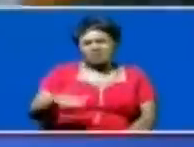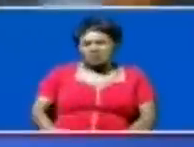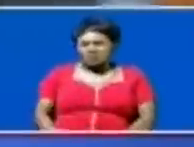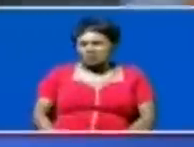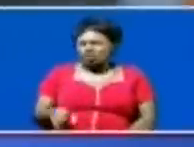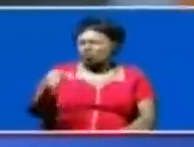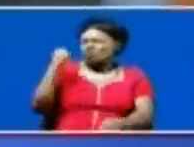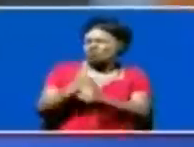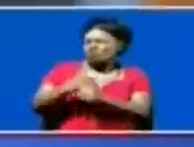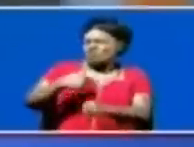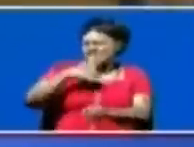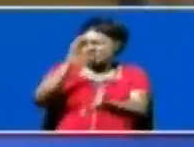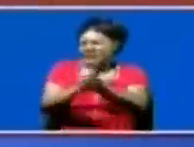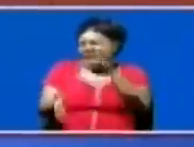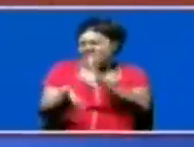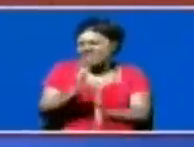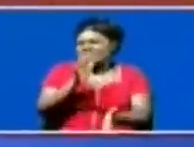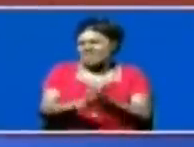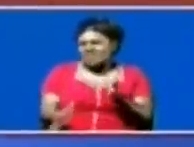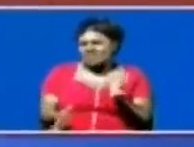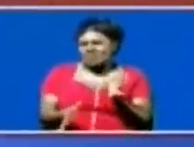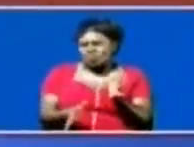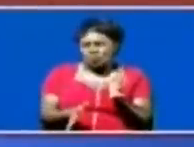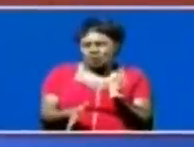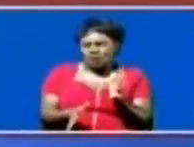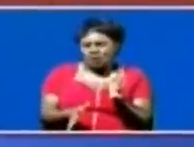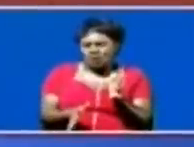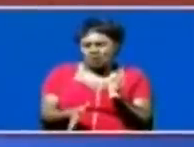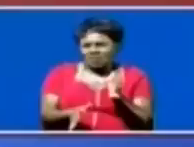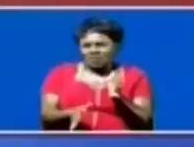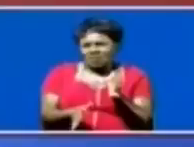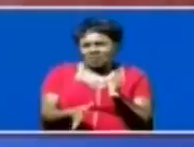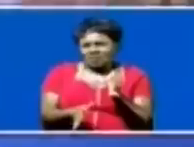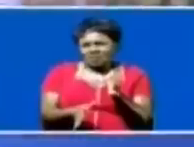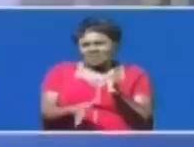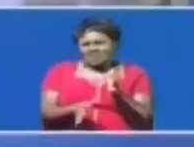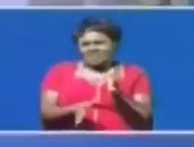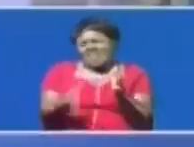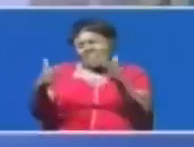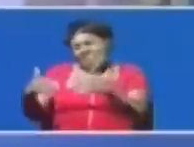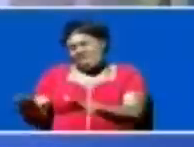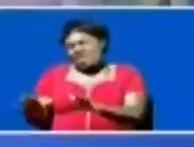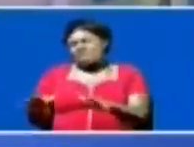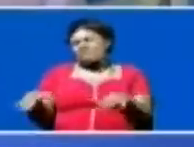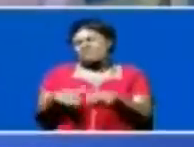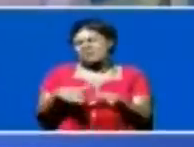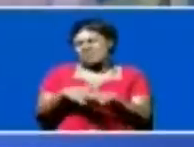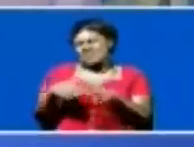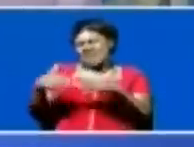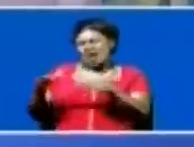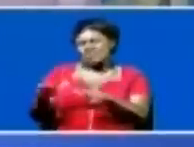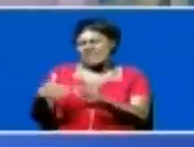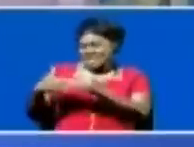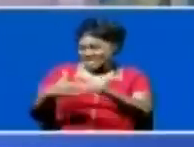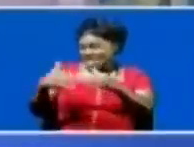can do nothing. This is stupid. However, did you address this with the Leader of Majority? Did he lead members of parliament out of